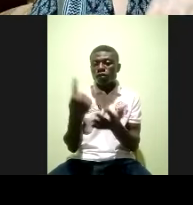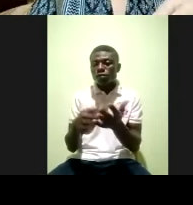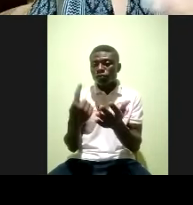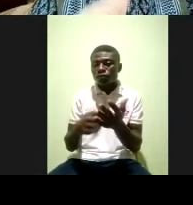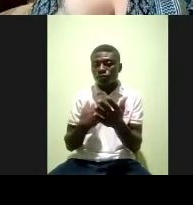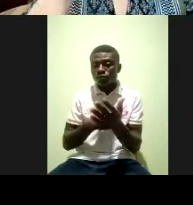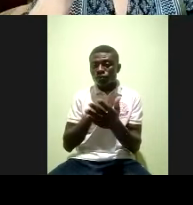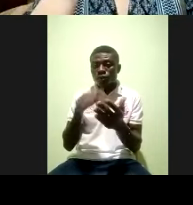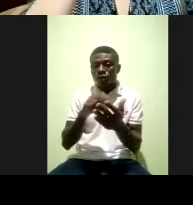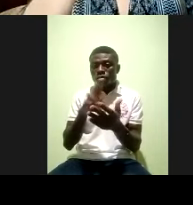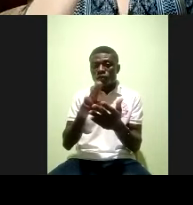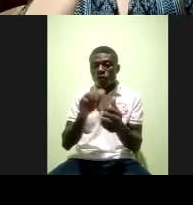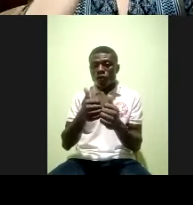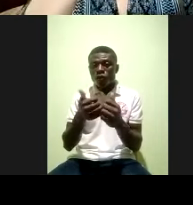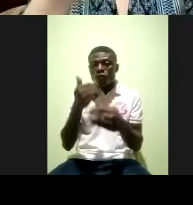use, or those blocks,